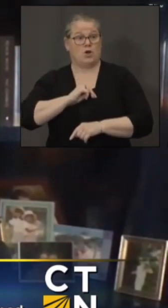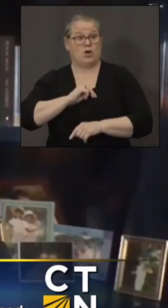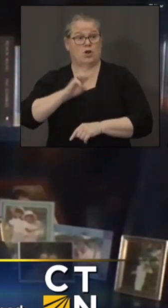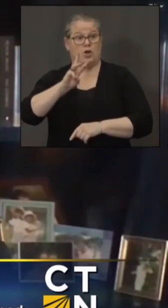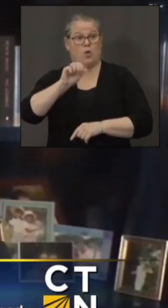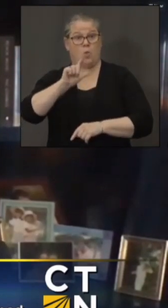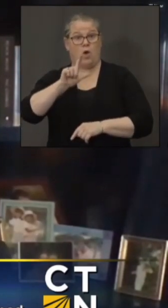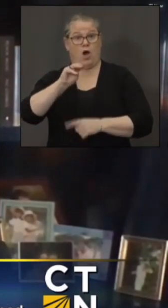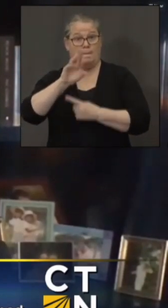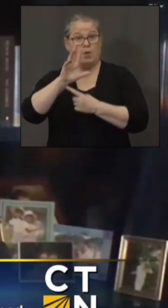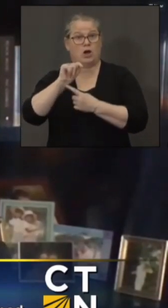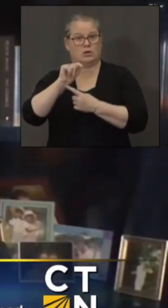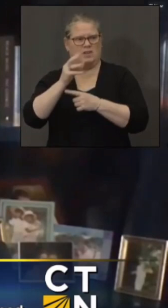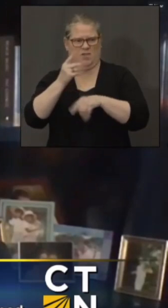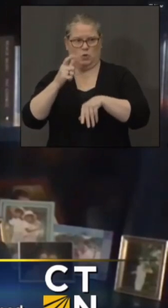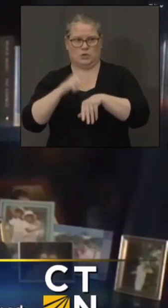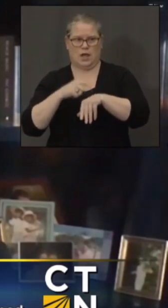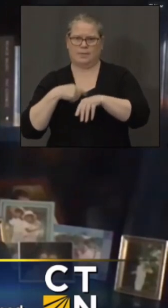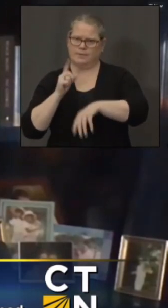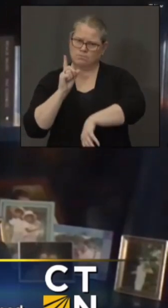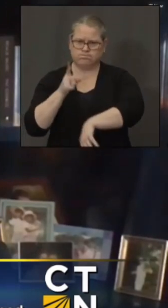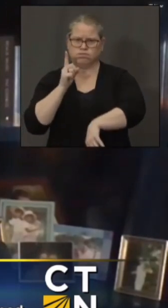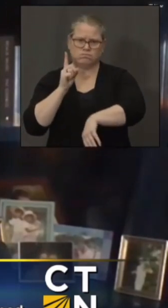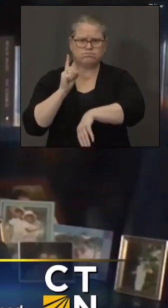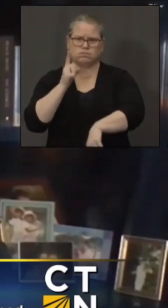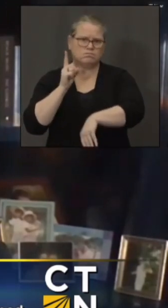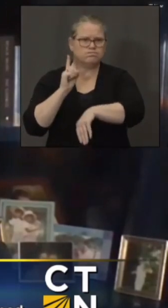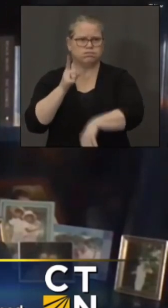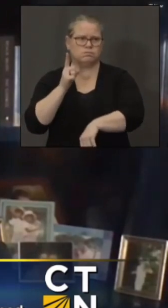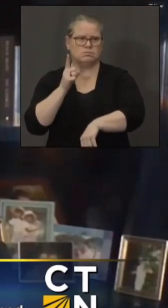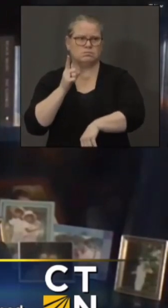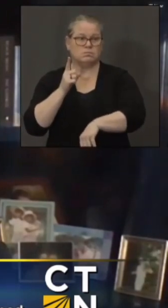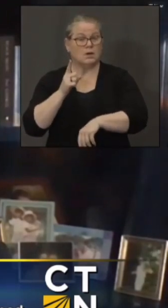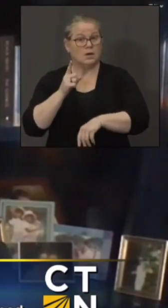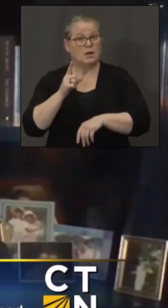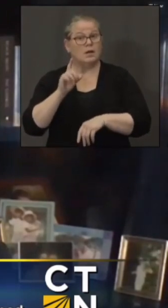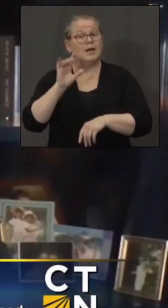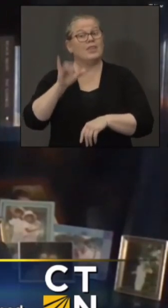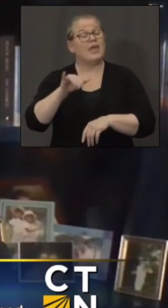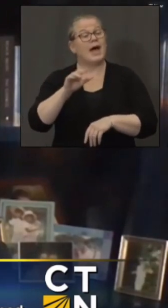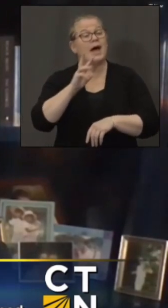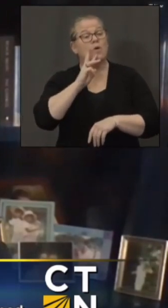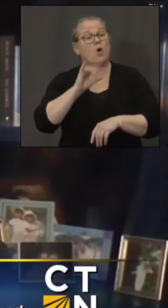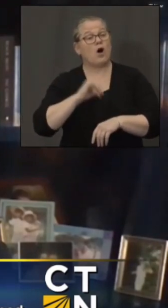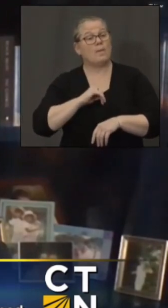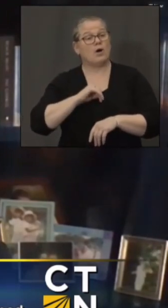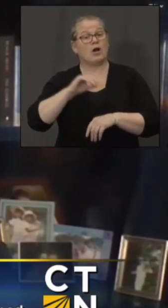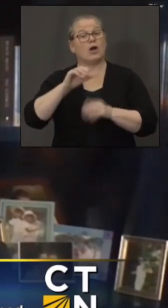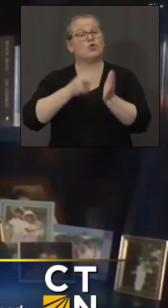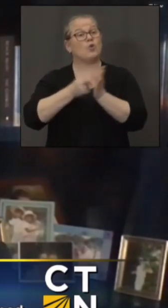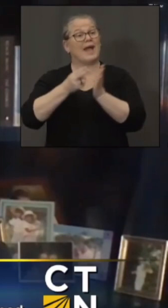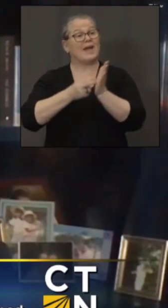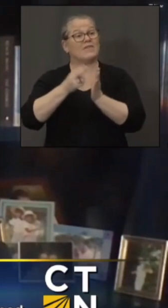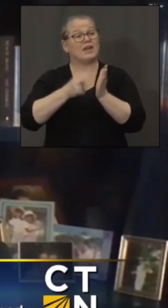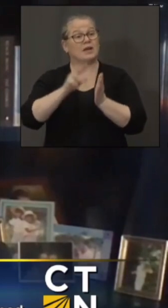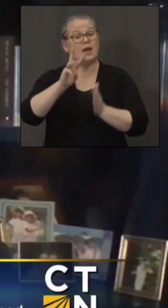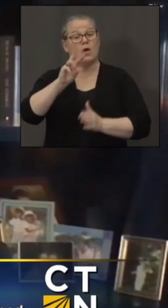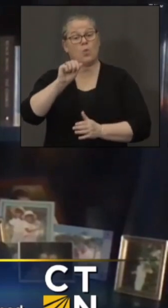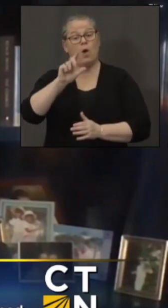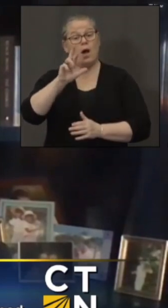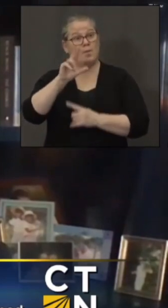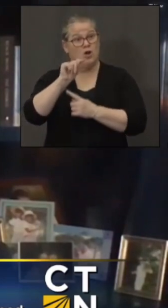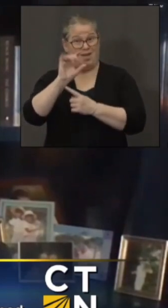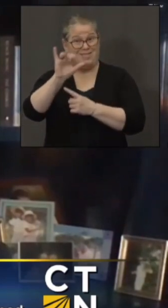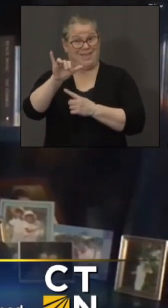Do you have that Walmart in New Haven on Fox and Boulevard on your radar? And are there other